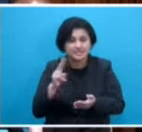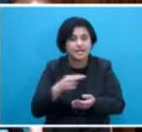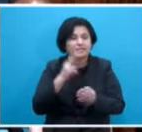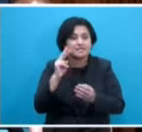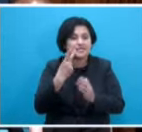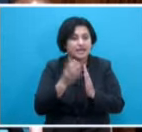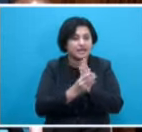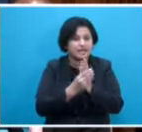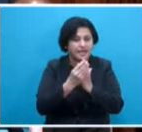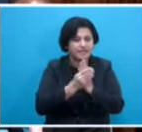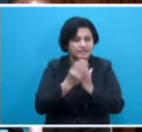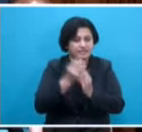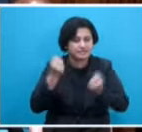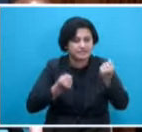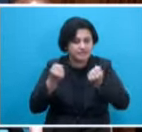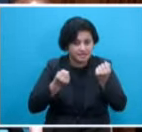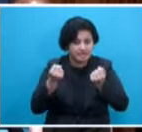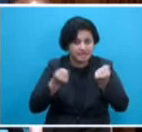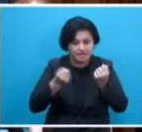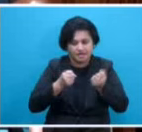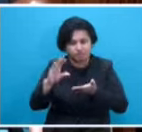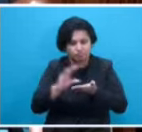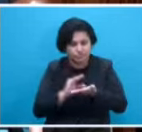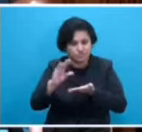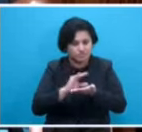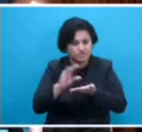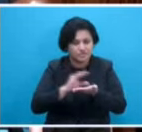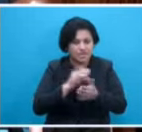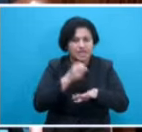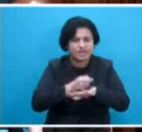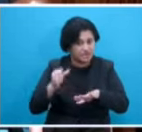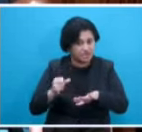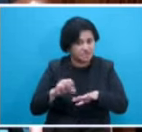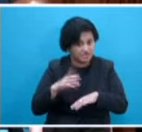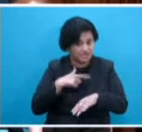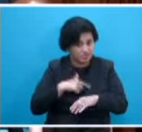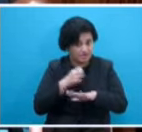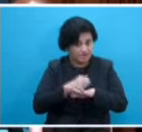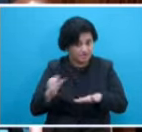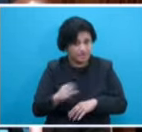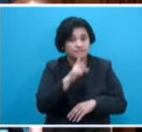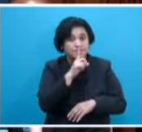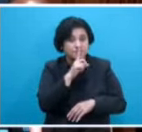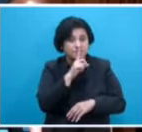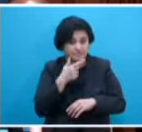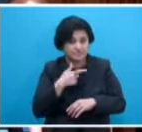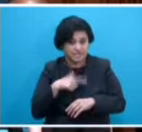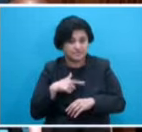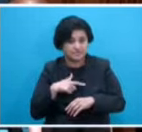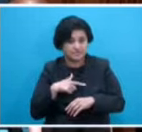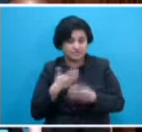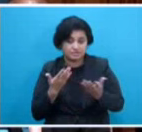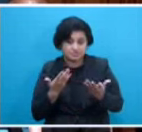vehicles accounted for the second highest source of government indirect tax revenue collected? In 2018 alone was a